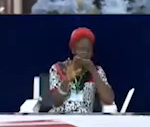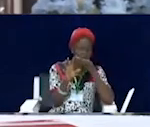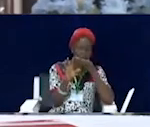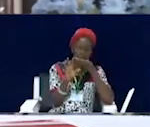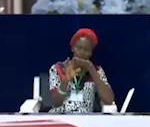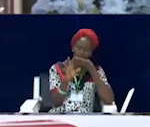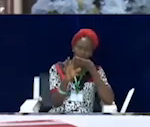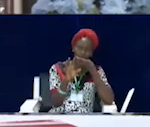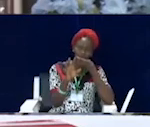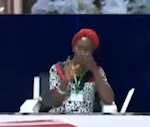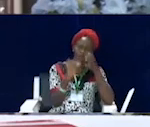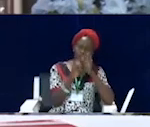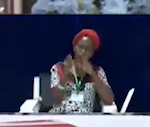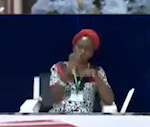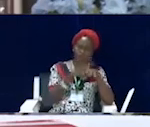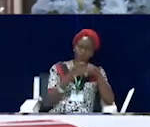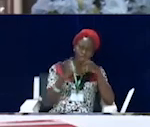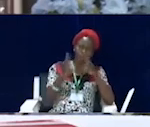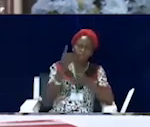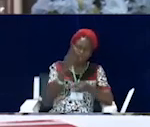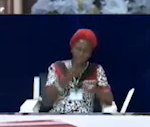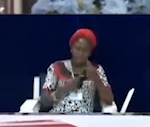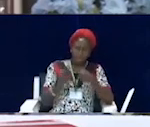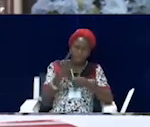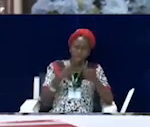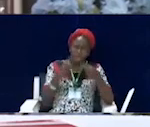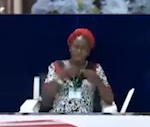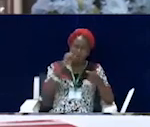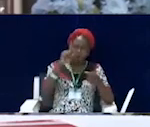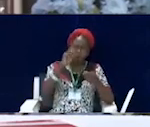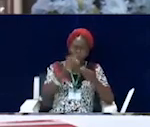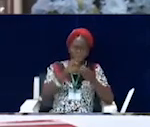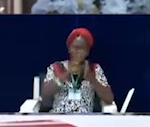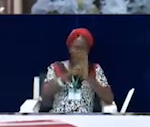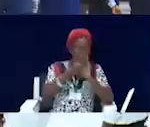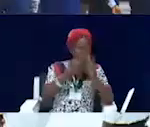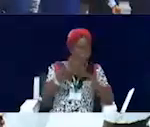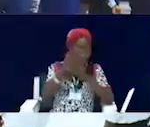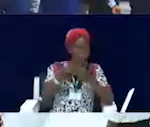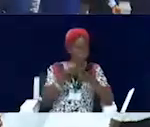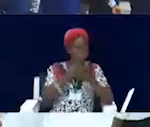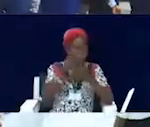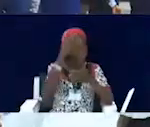Those of you on the way, keep coming, keep coming. You have only 1 minute left to get to the front.